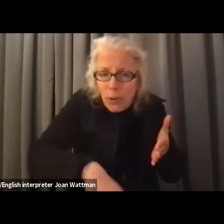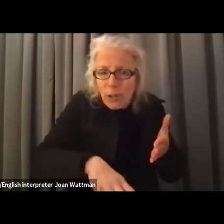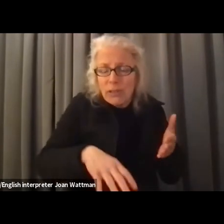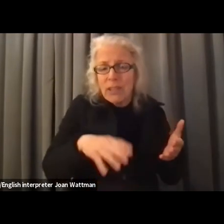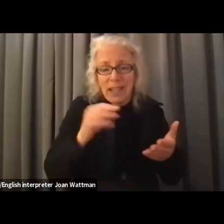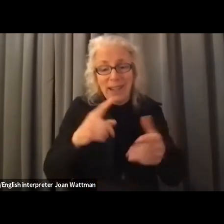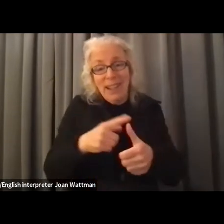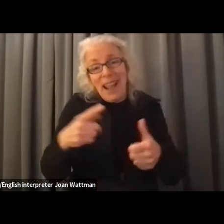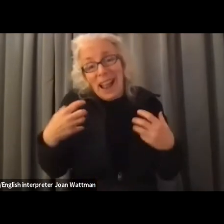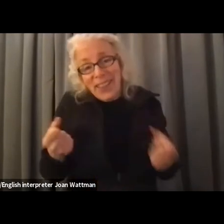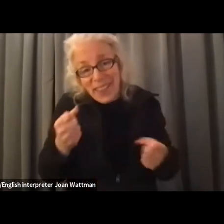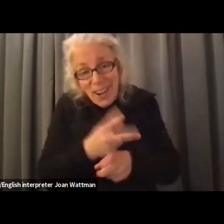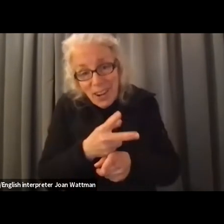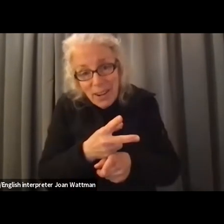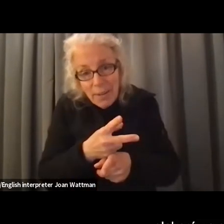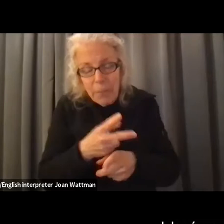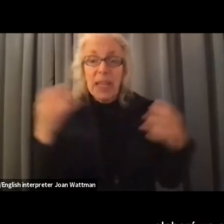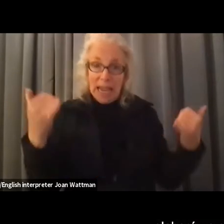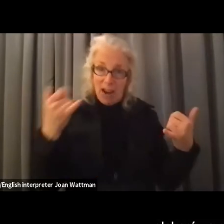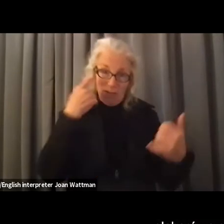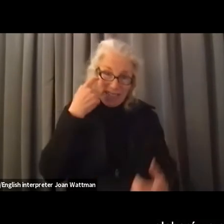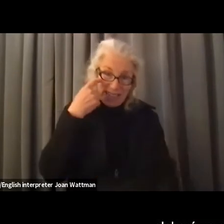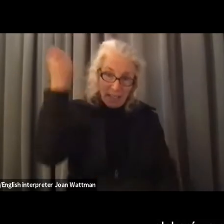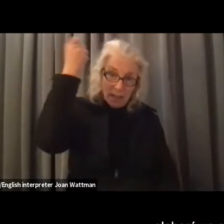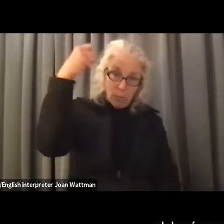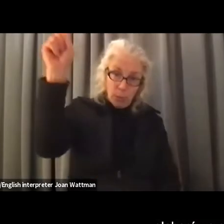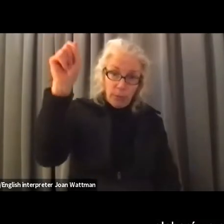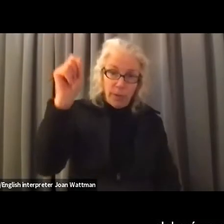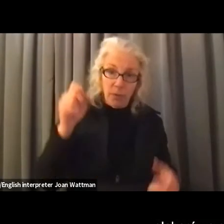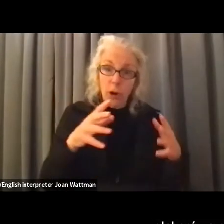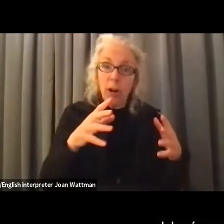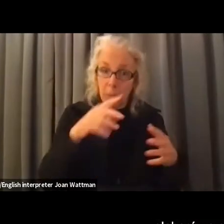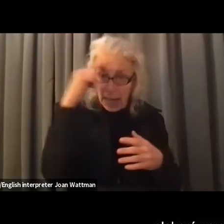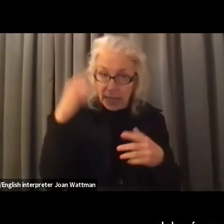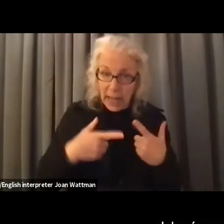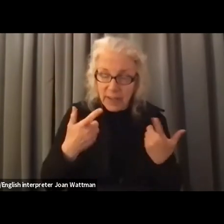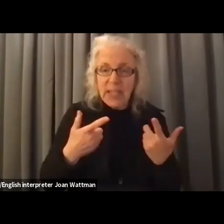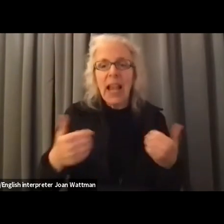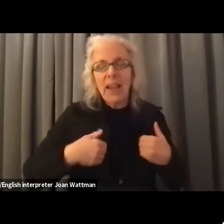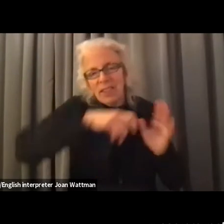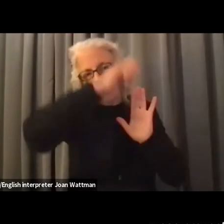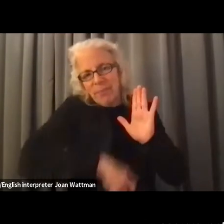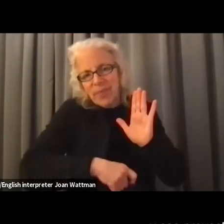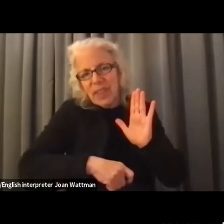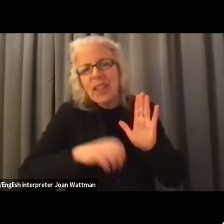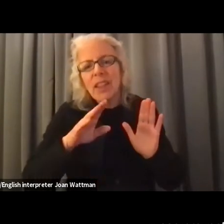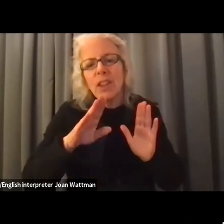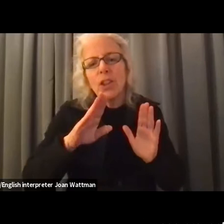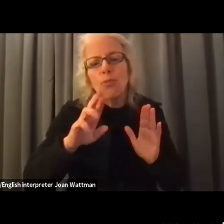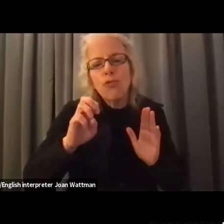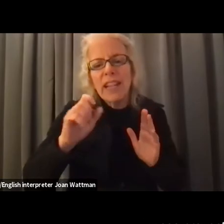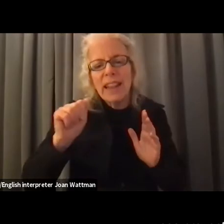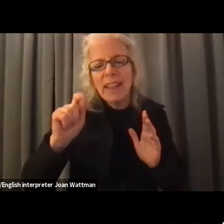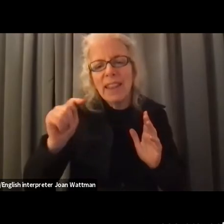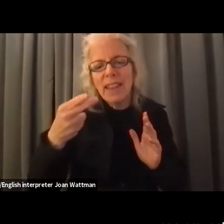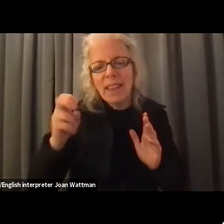recently, the Movement for Black Lives has crafted an omnibus bill that they're calling the Breathe Act. And that bill talks about,